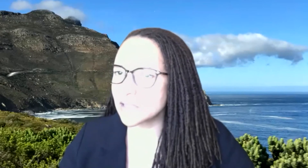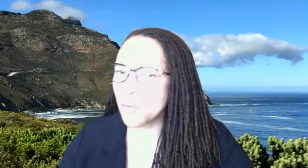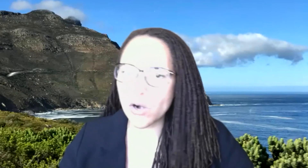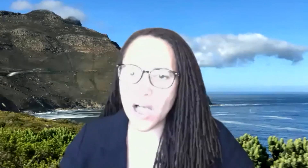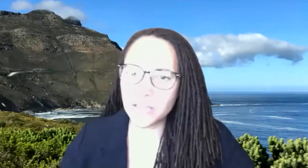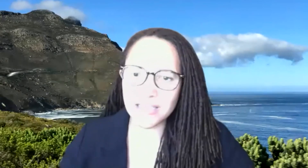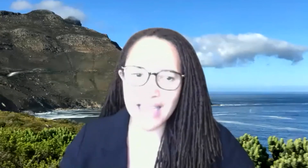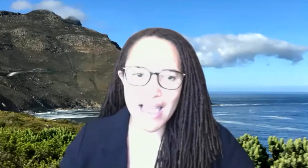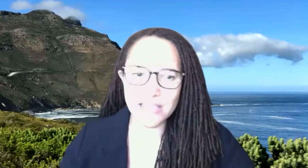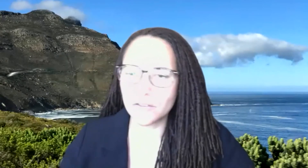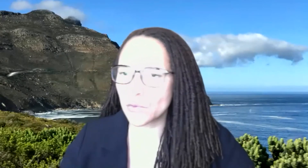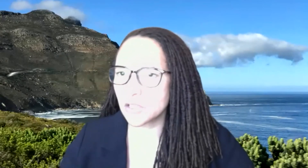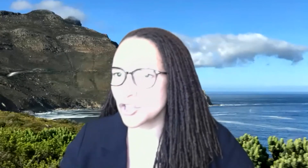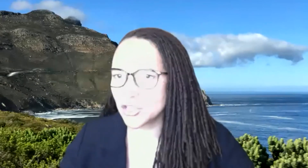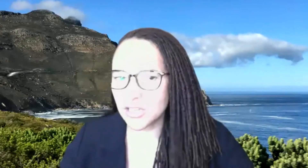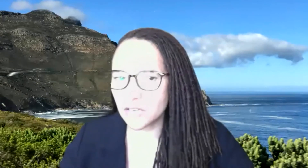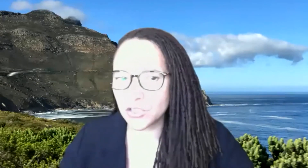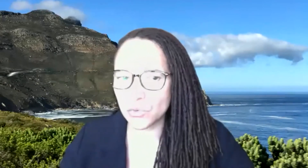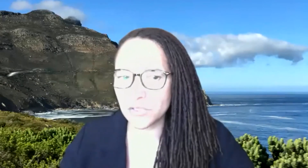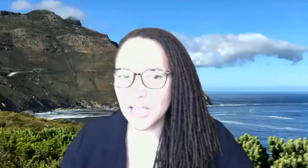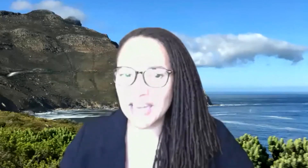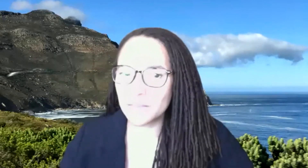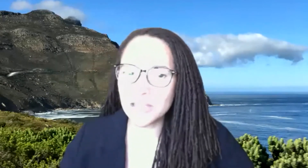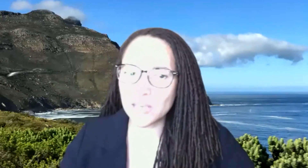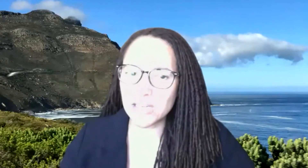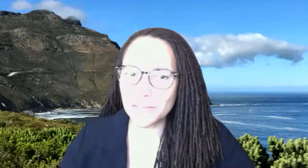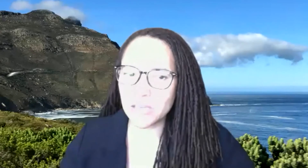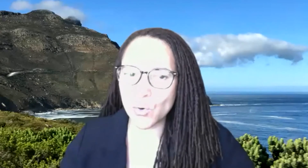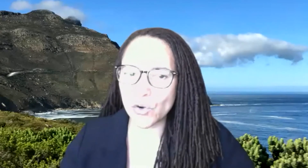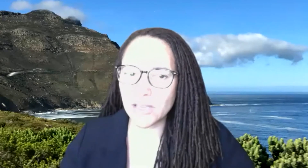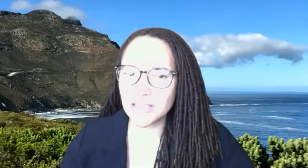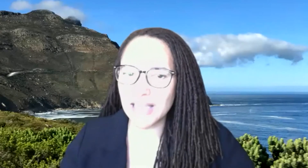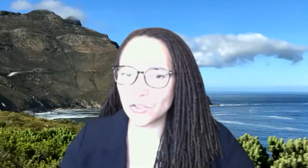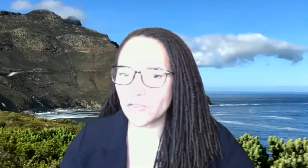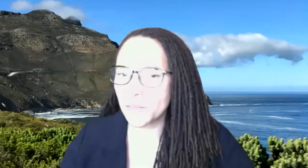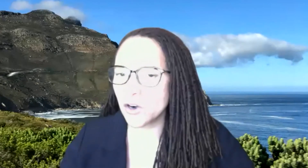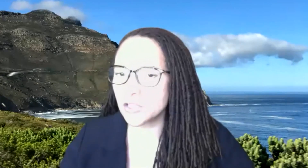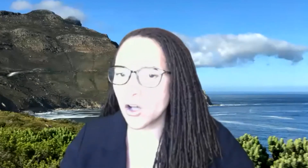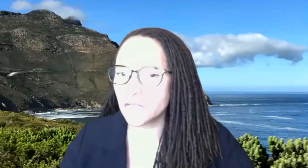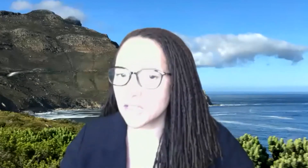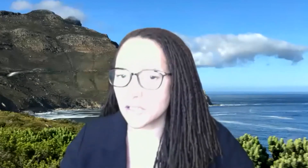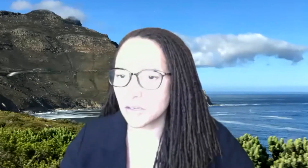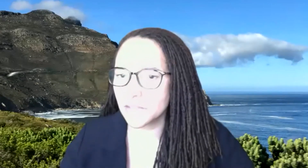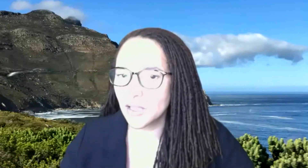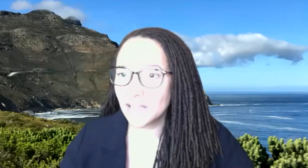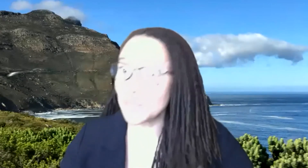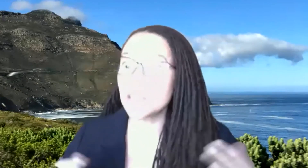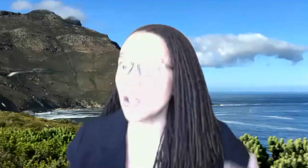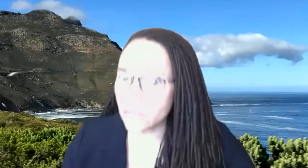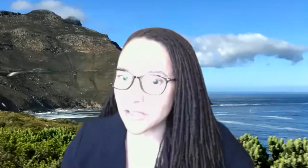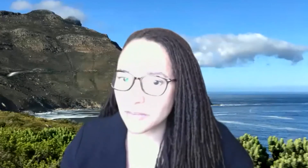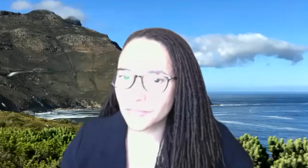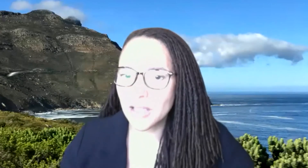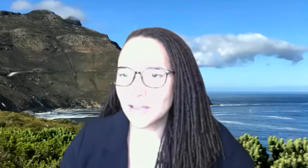as a more complex task than a focus on changing individuals. And it means that we need people working to tackle different parts of all of these systems. That means